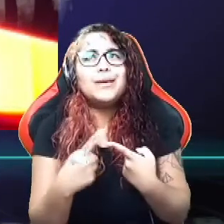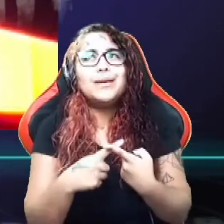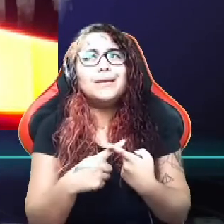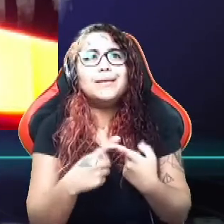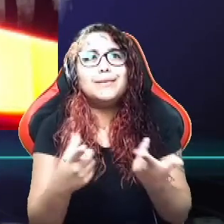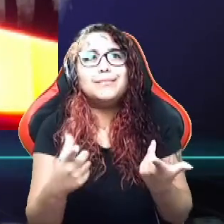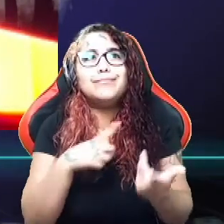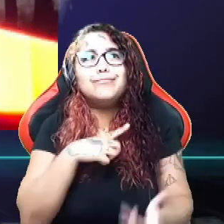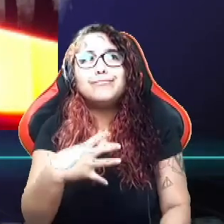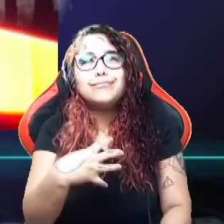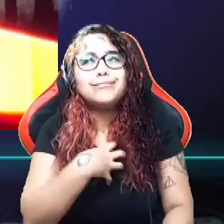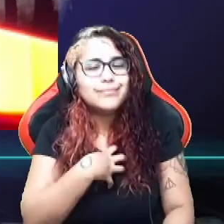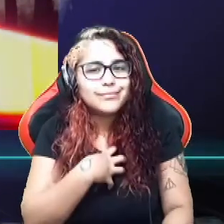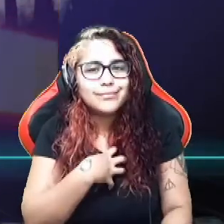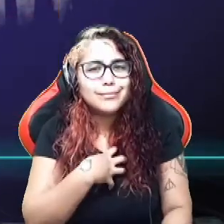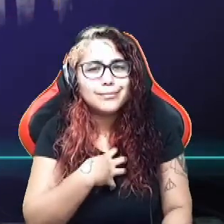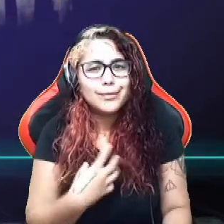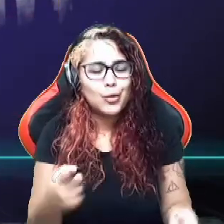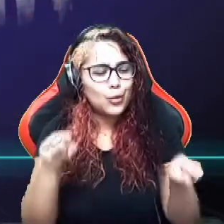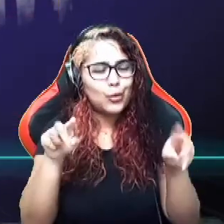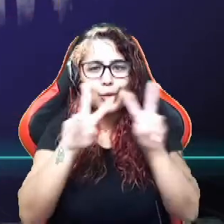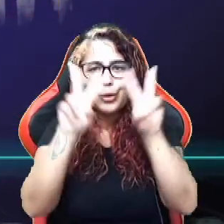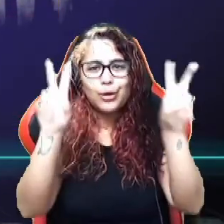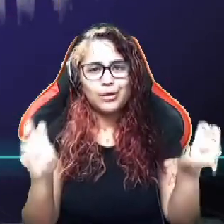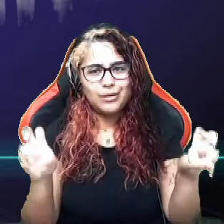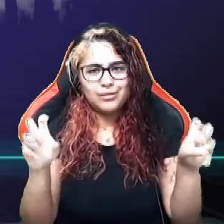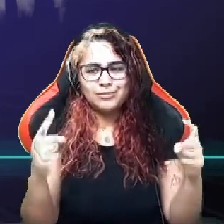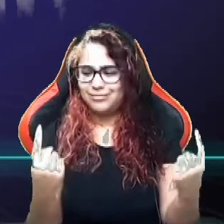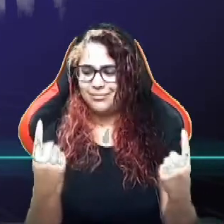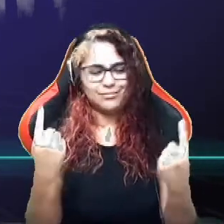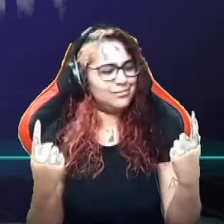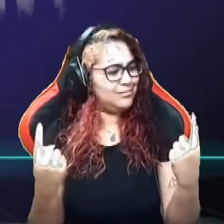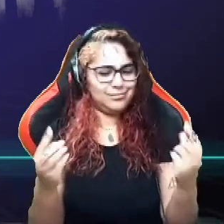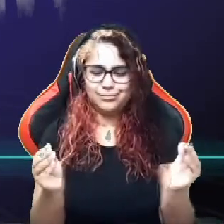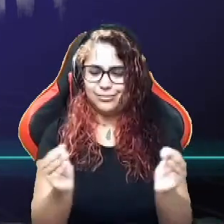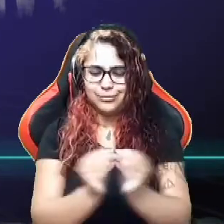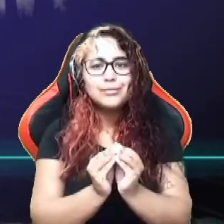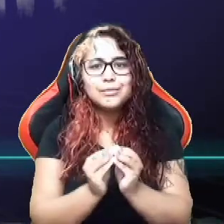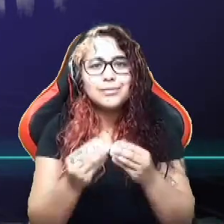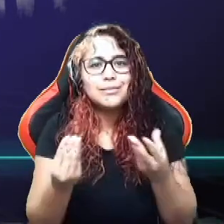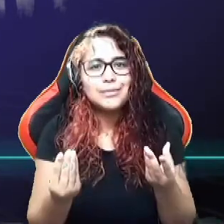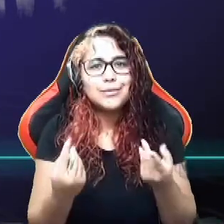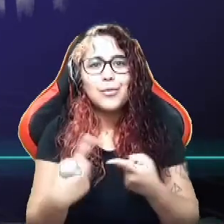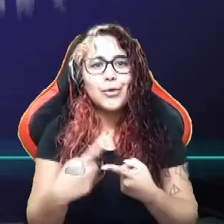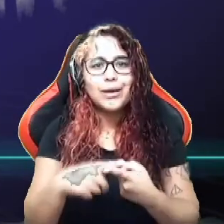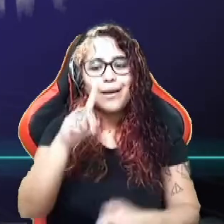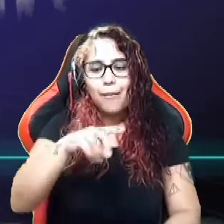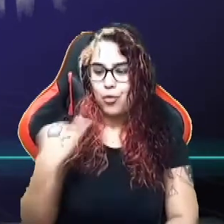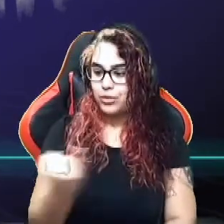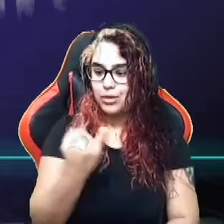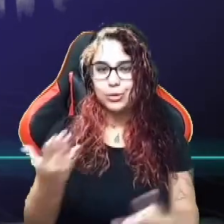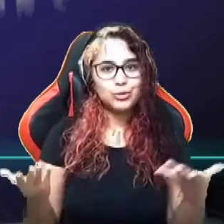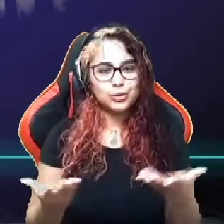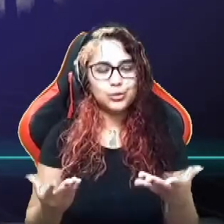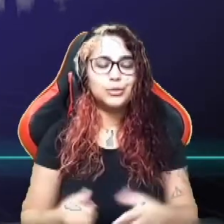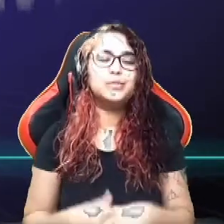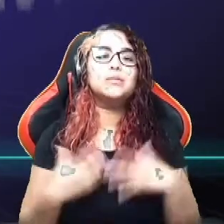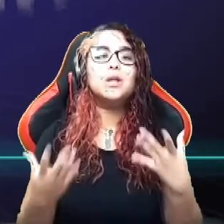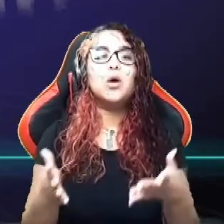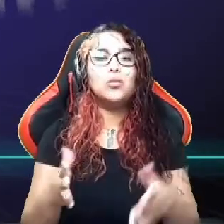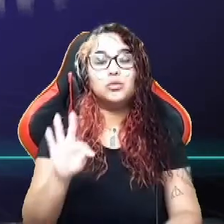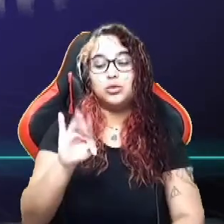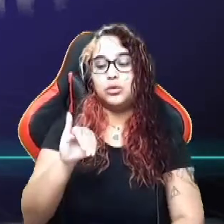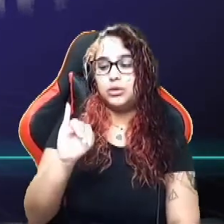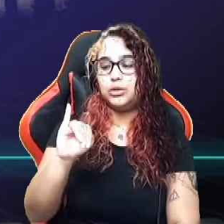First, let's think about why matching TikTok and games makes sense. Let's talk about why this